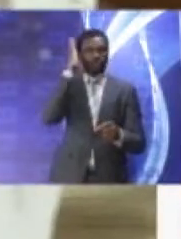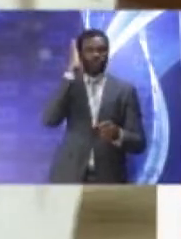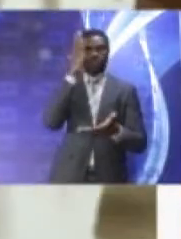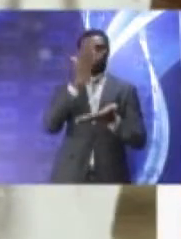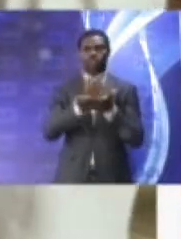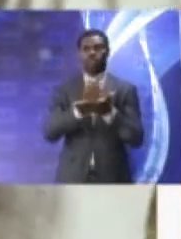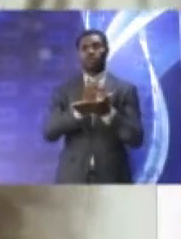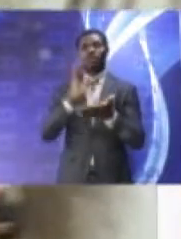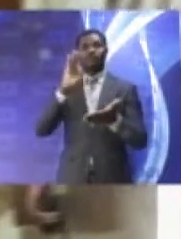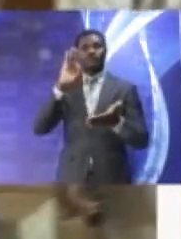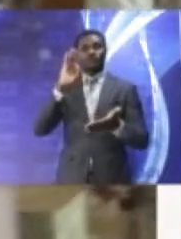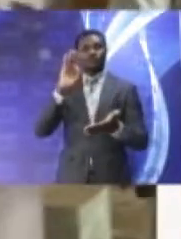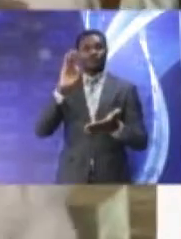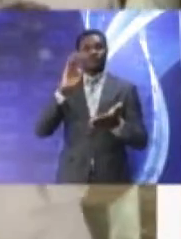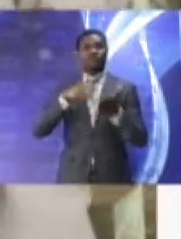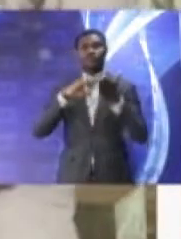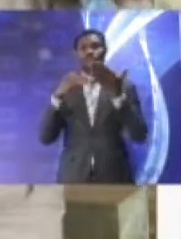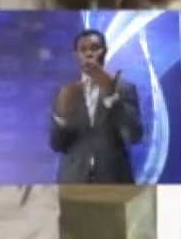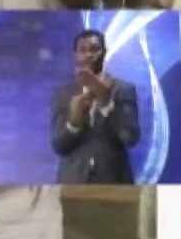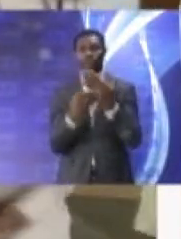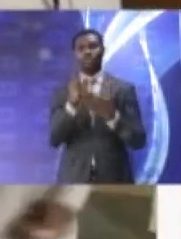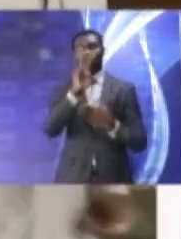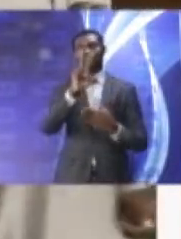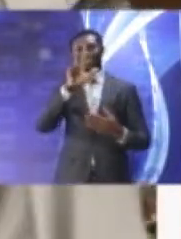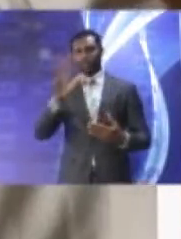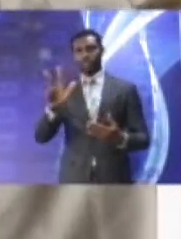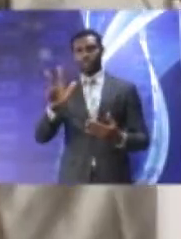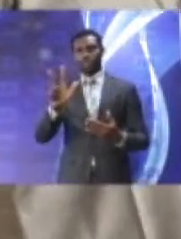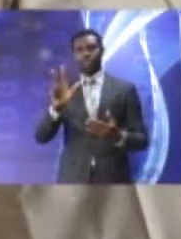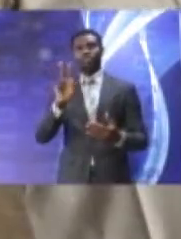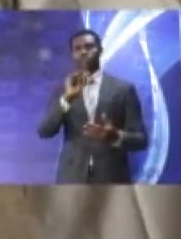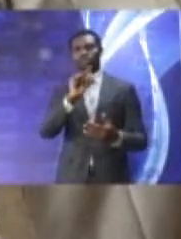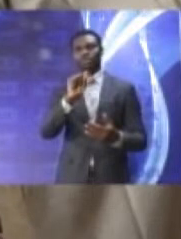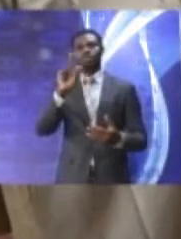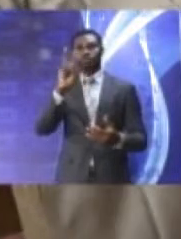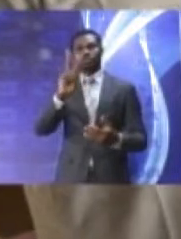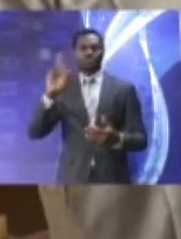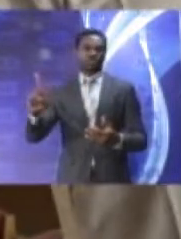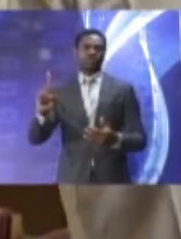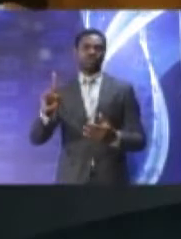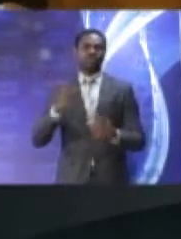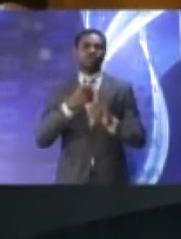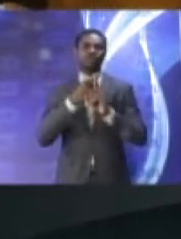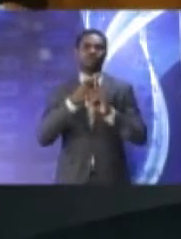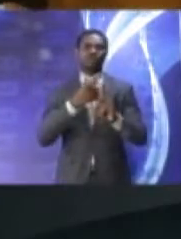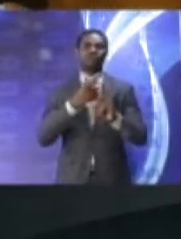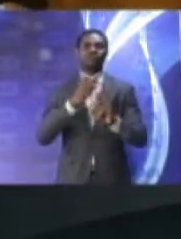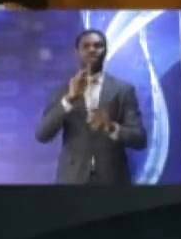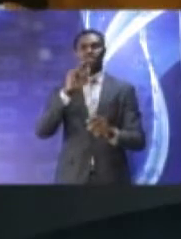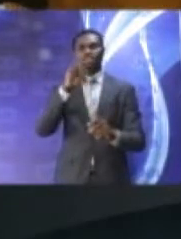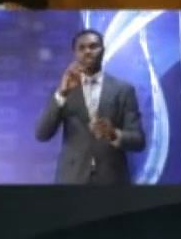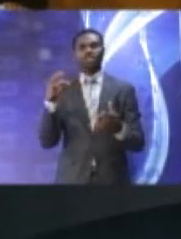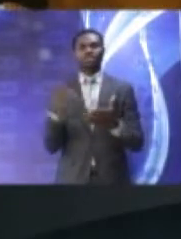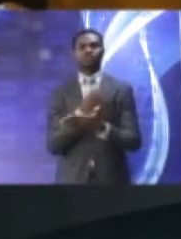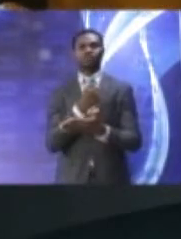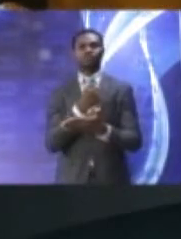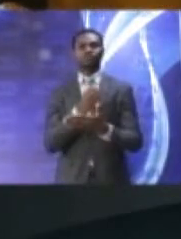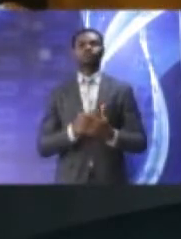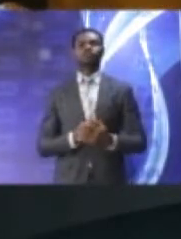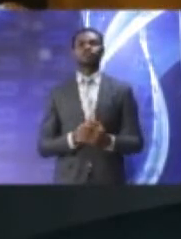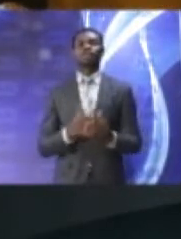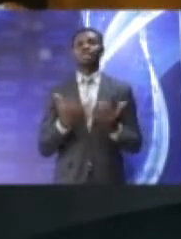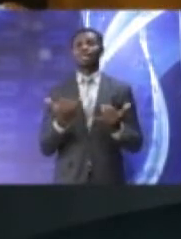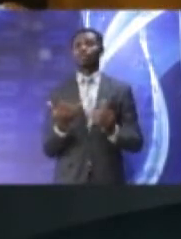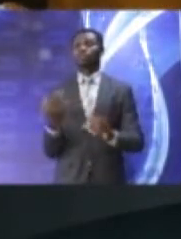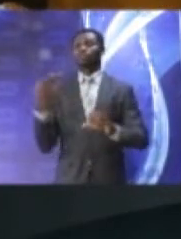23rd, 2021. From the State House, Adamu Sambu, NTA News. Let's look at education. The